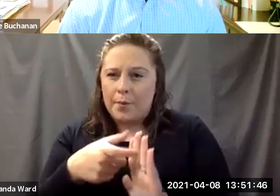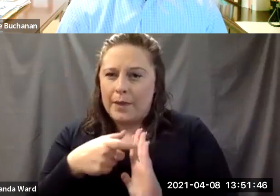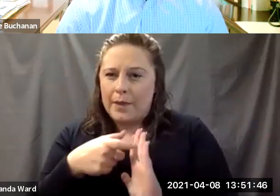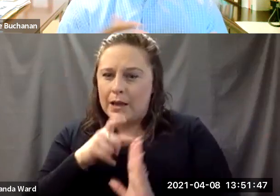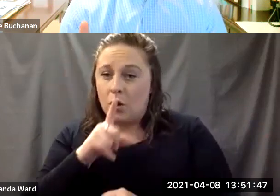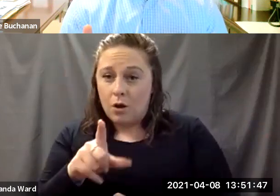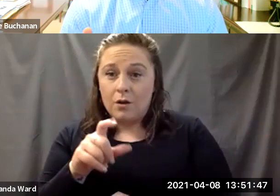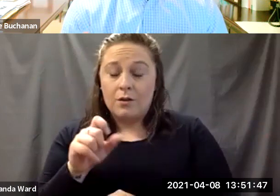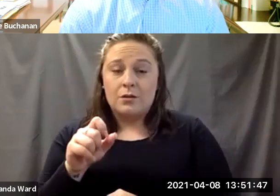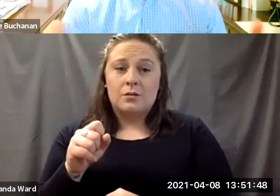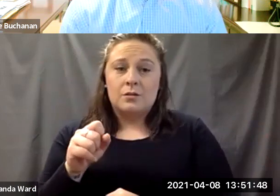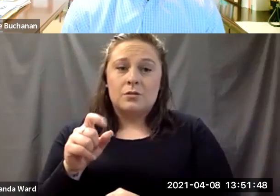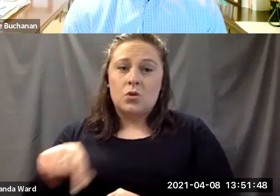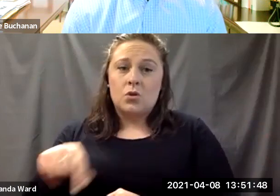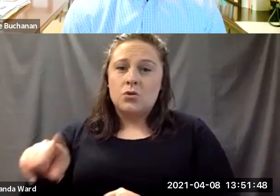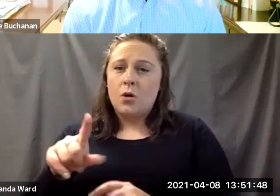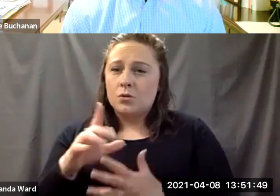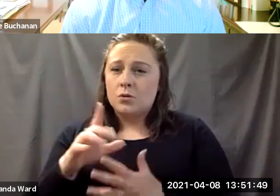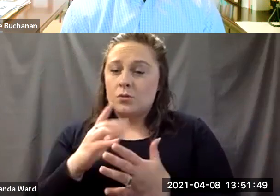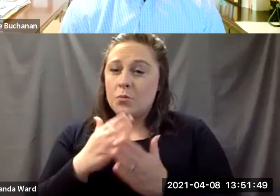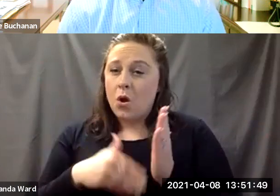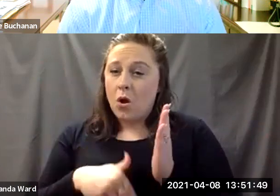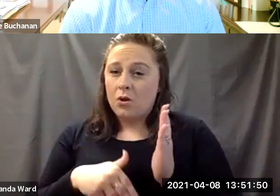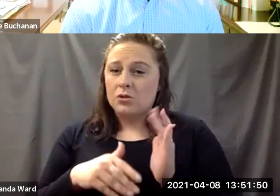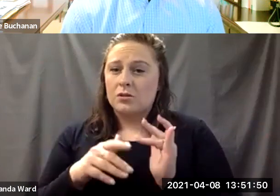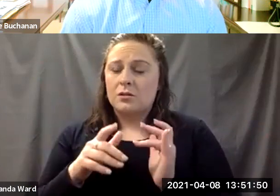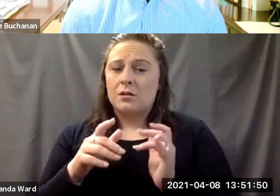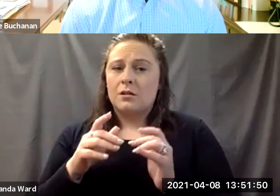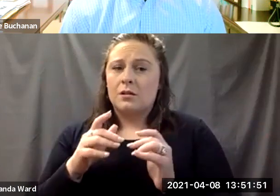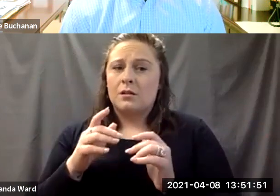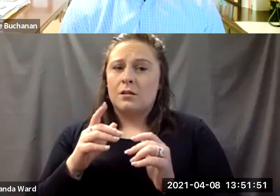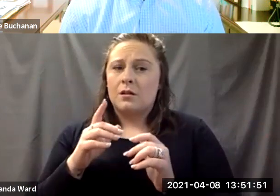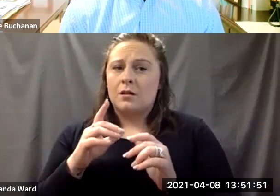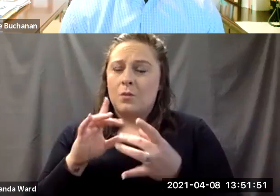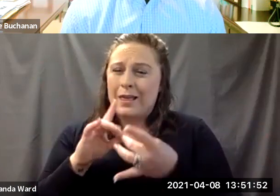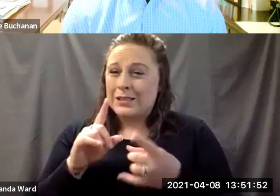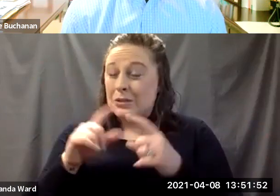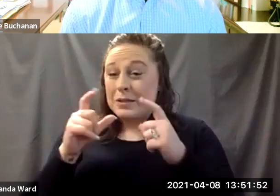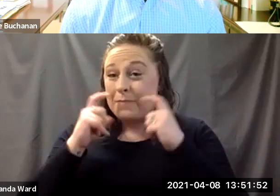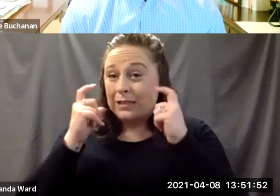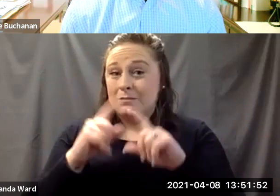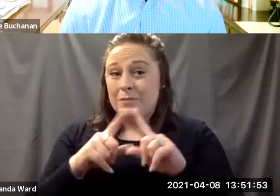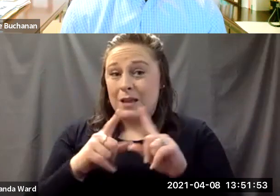So that those components all go into the mask part. But I'll be very frank with you,